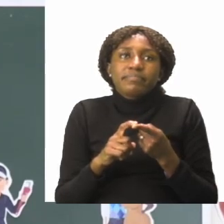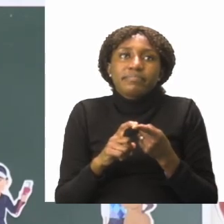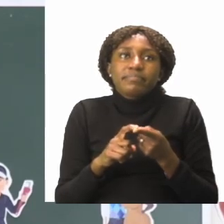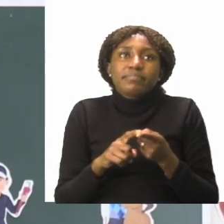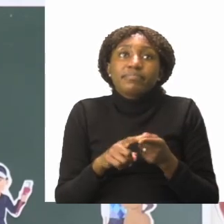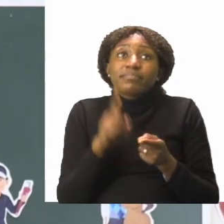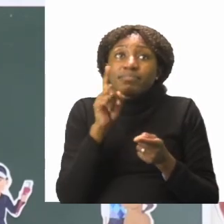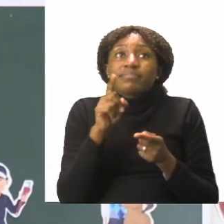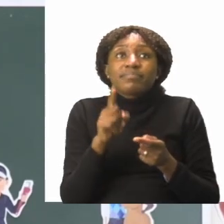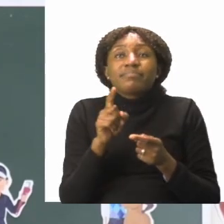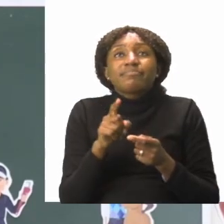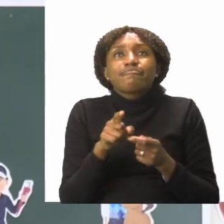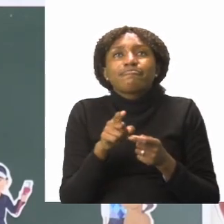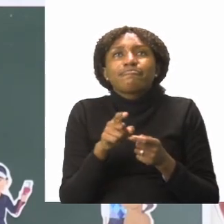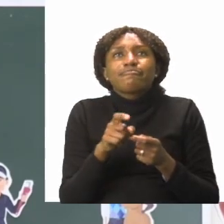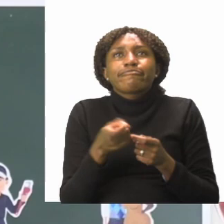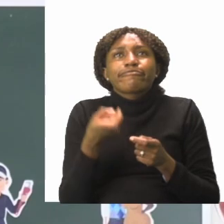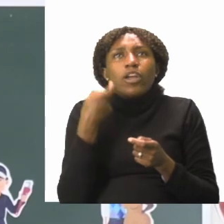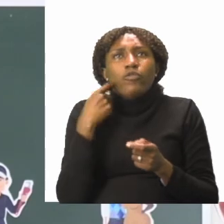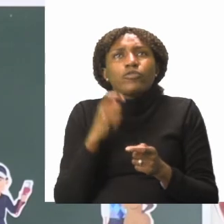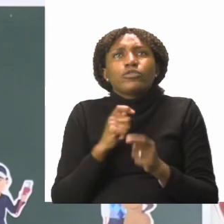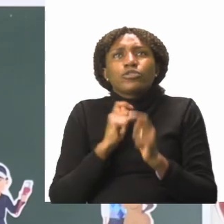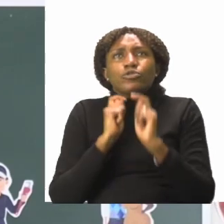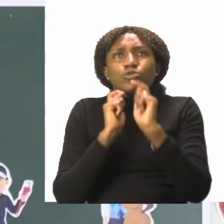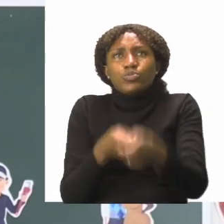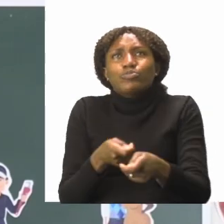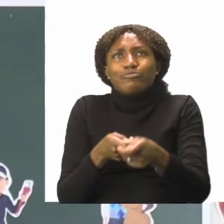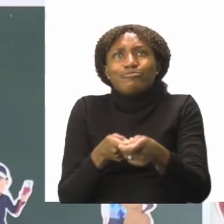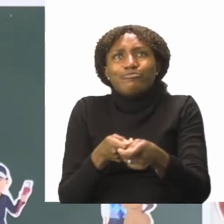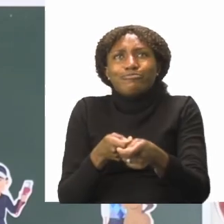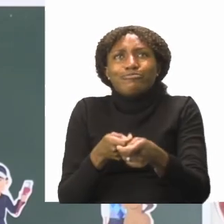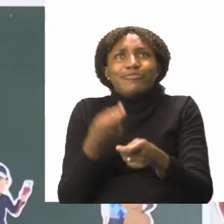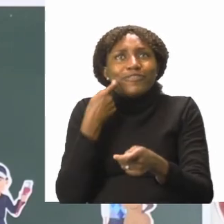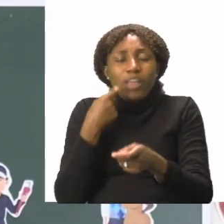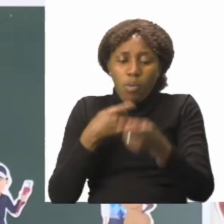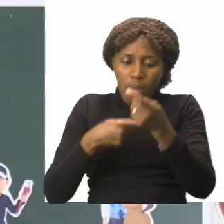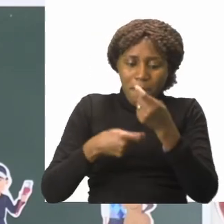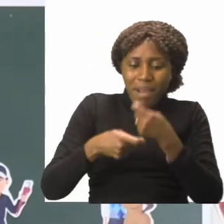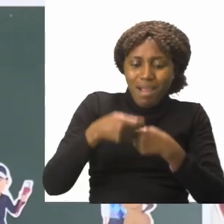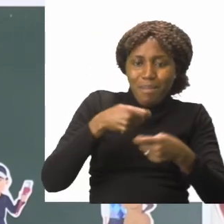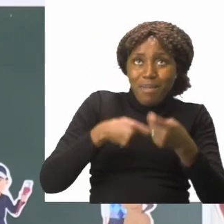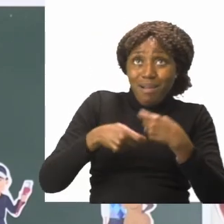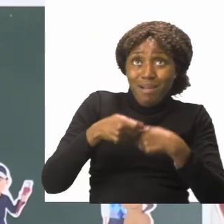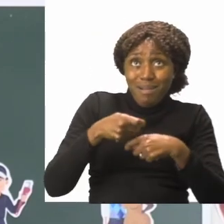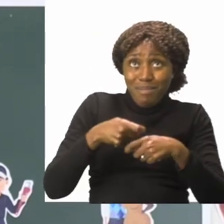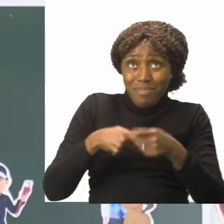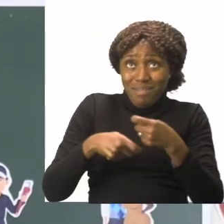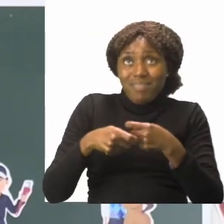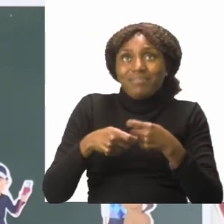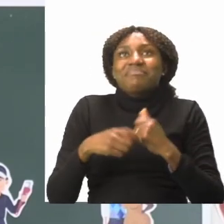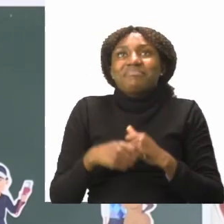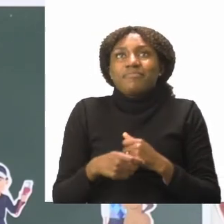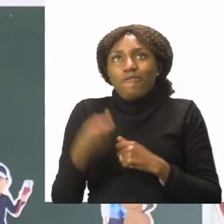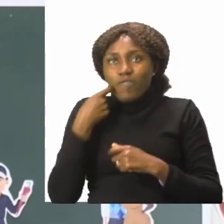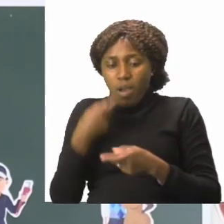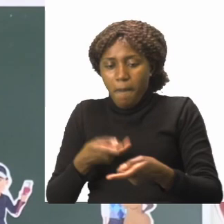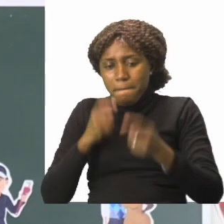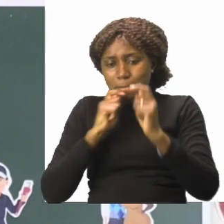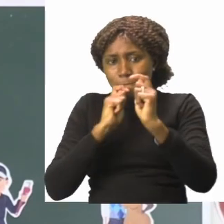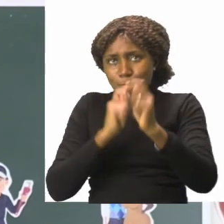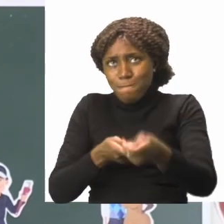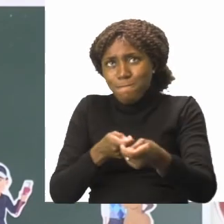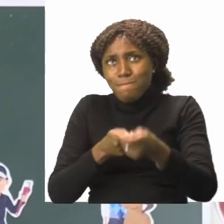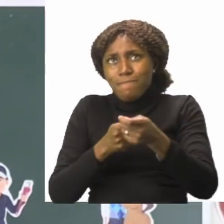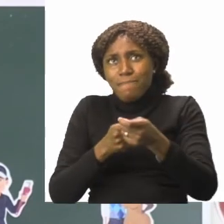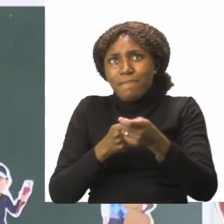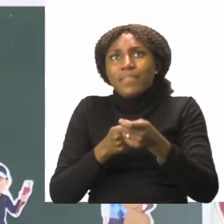This person catches fish and sells it at the market. So this person is called